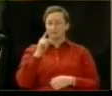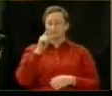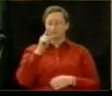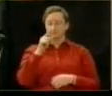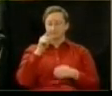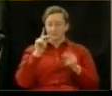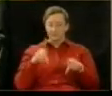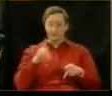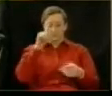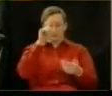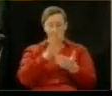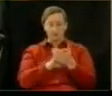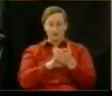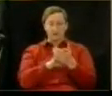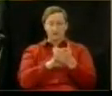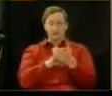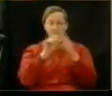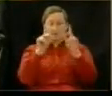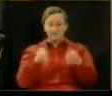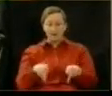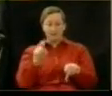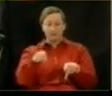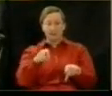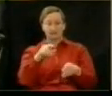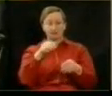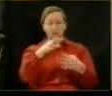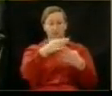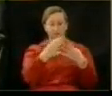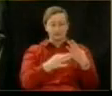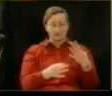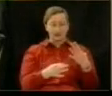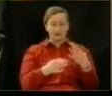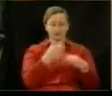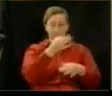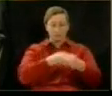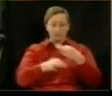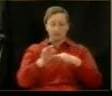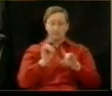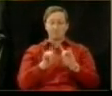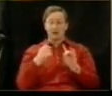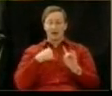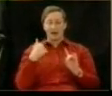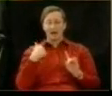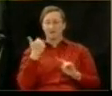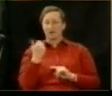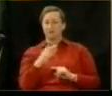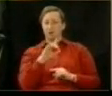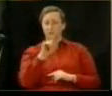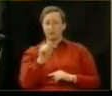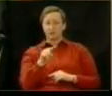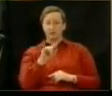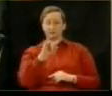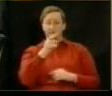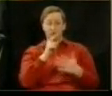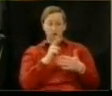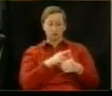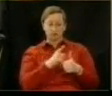the people should select these replacements rather than the politicians, but I do have a couple of questions. First of all, I understand that